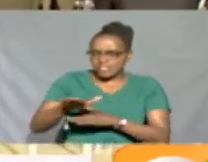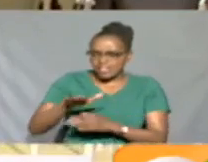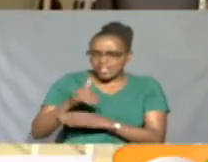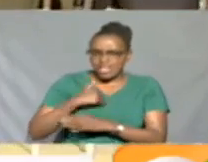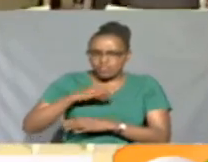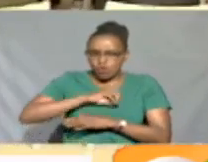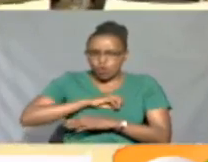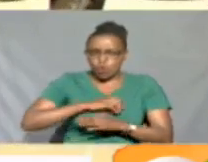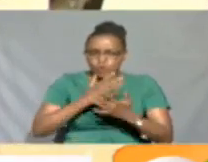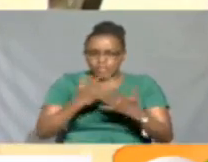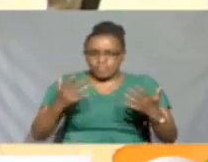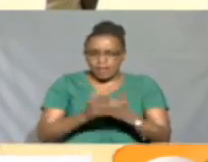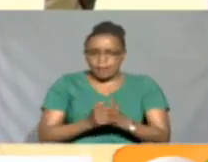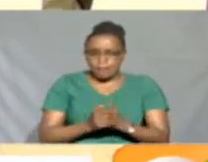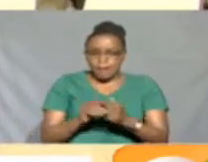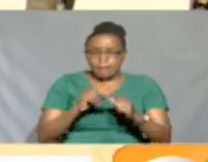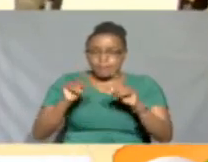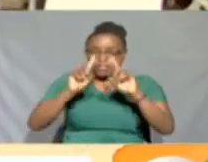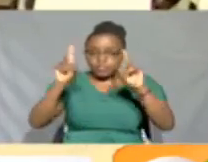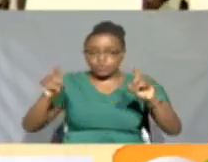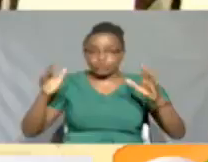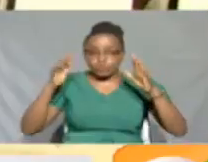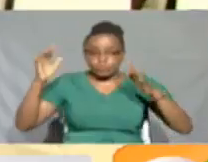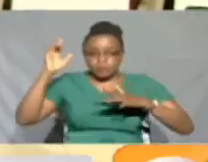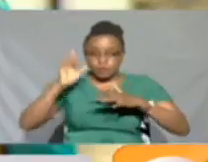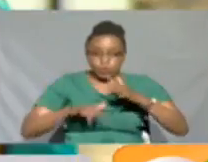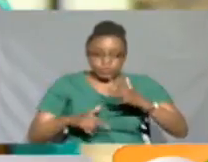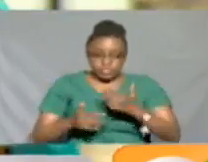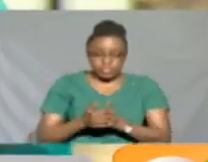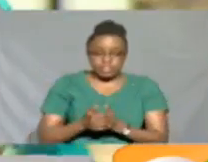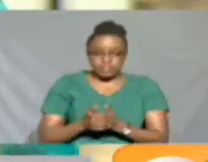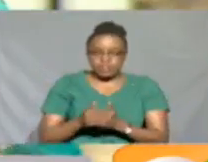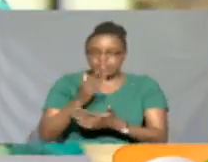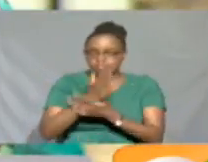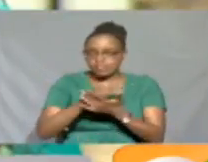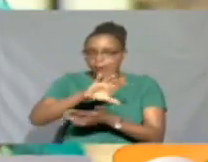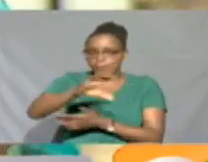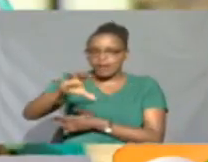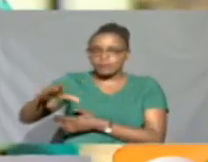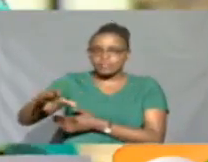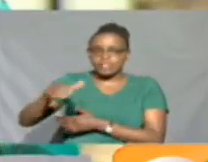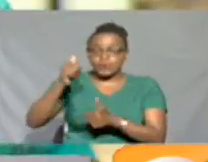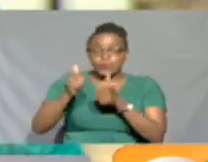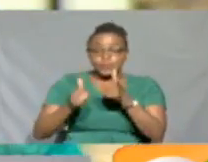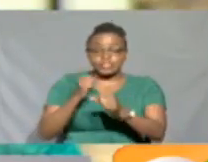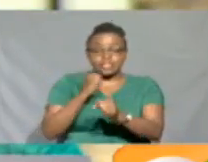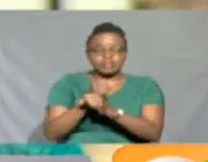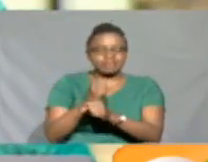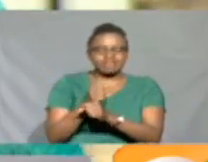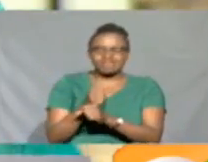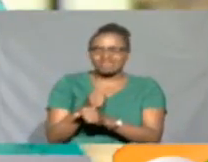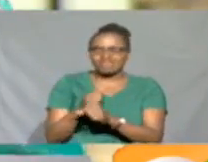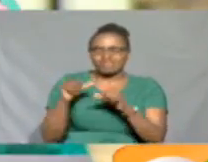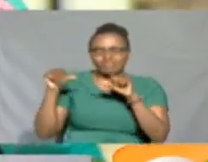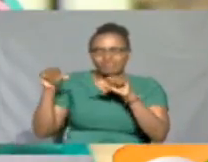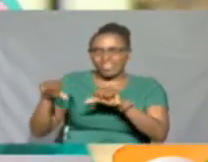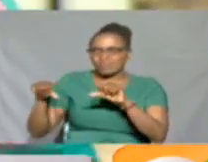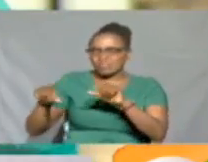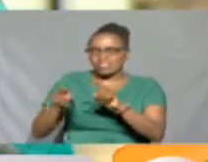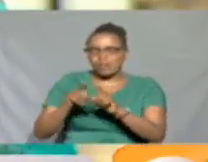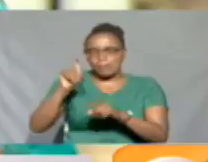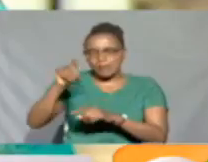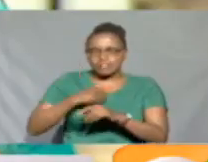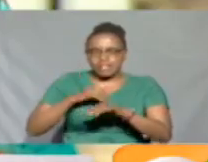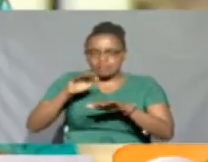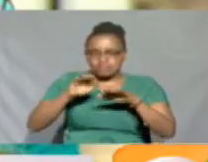facilities. But the big question is, there are some counties, yeah, that are doing very bad. So we have to really have